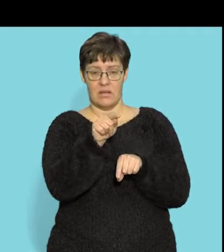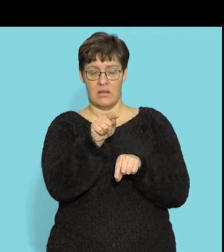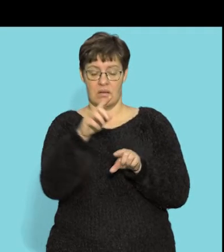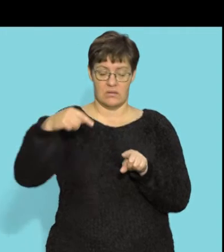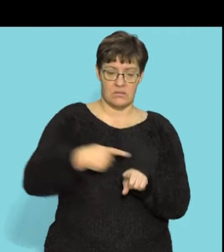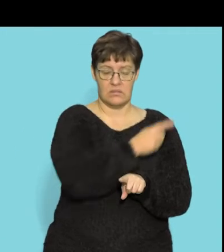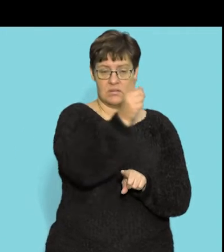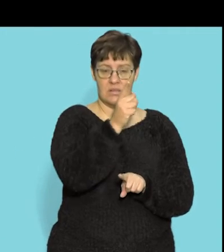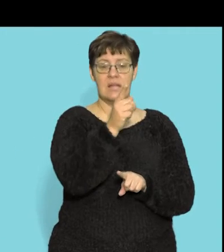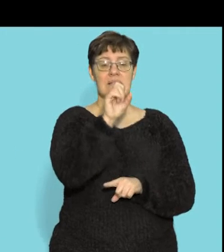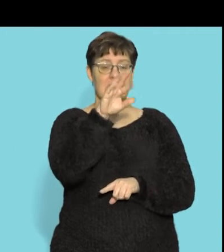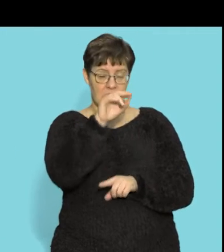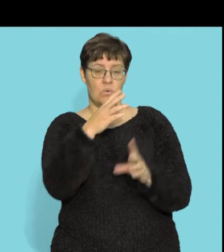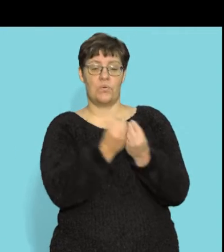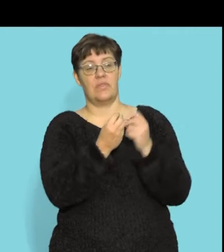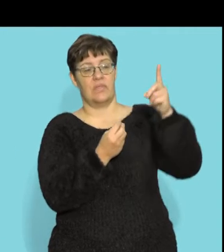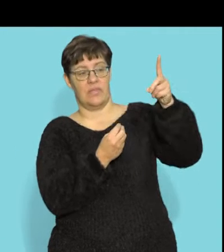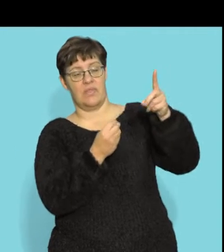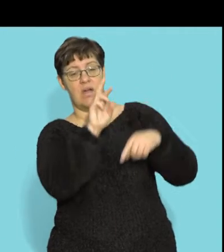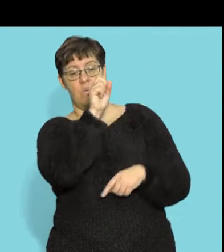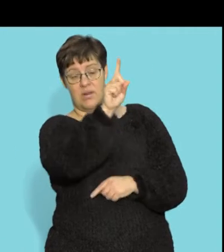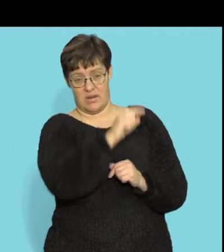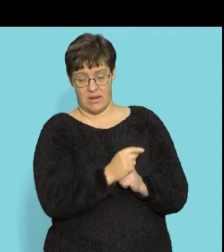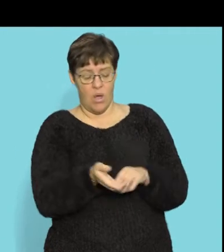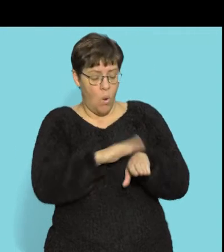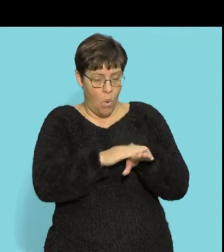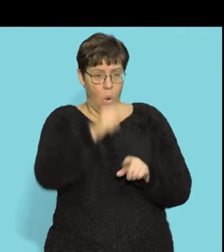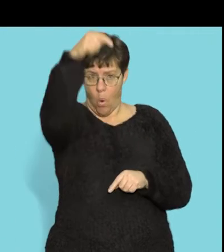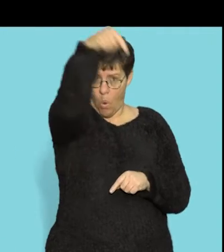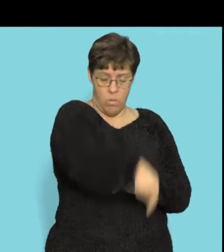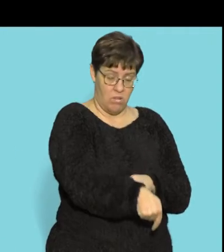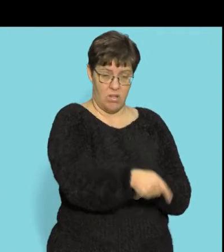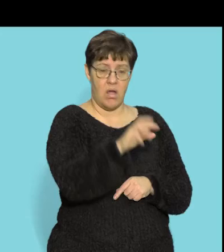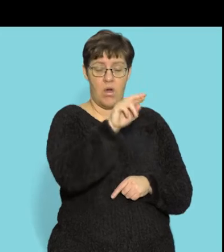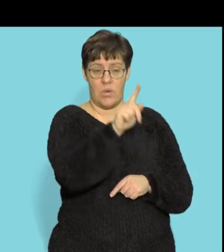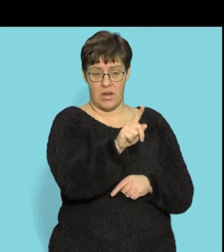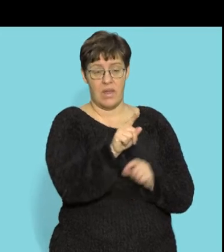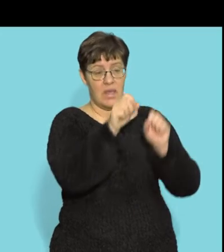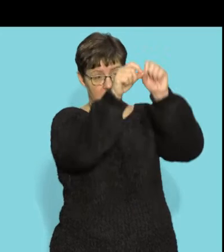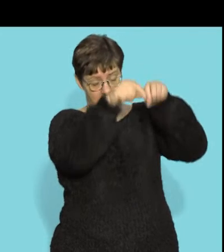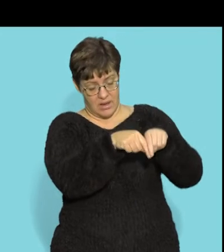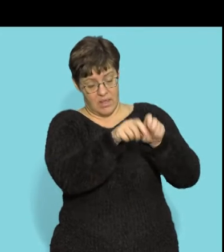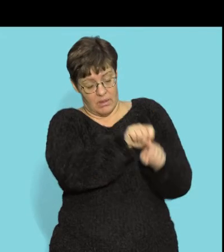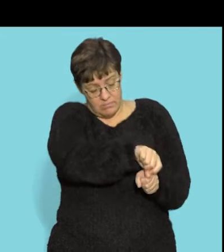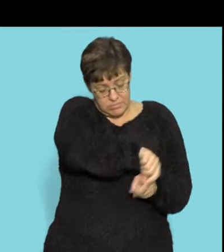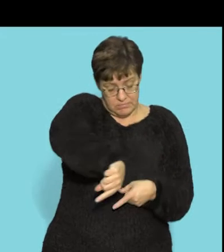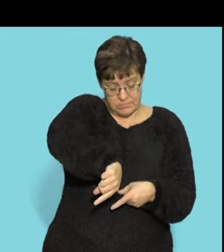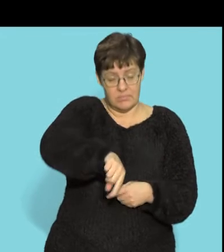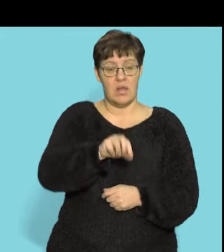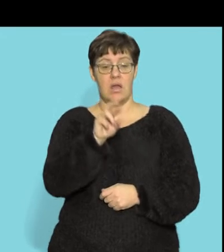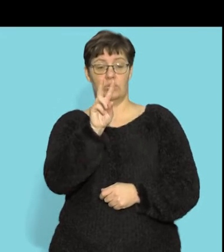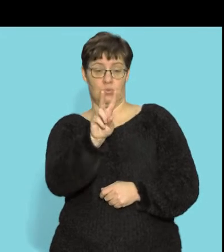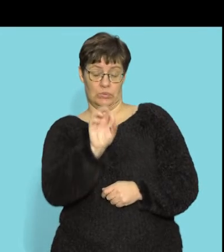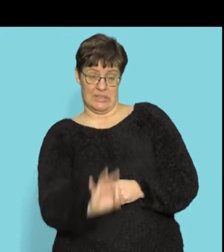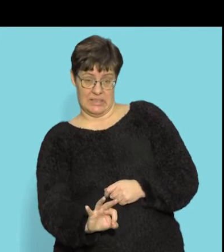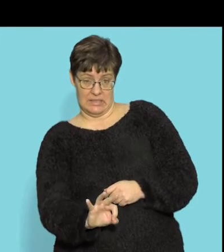with R1. So all the current passes through R1. And the total current is split between bulb 2